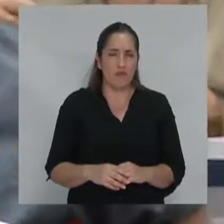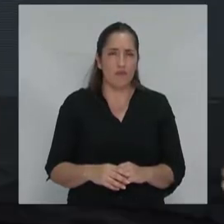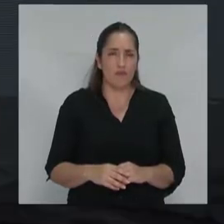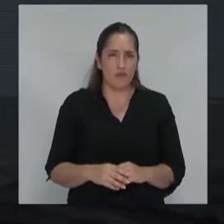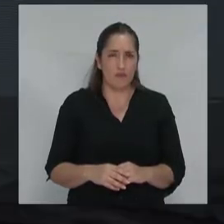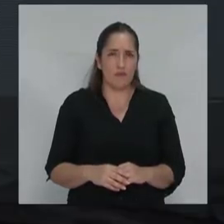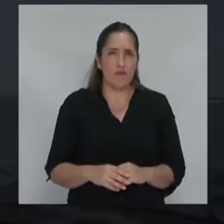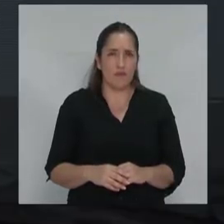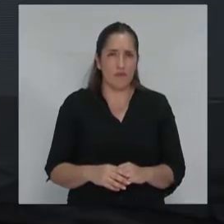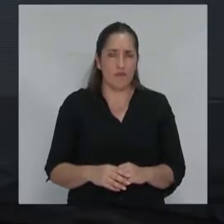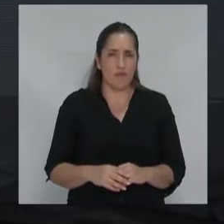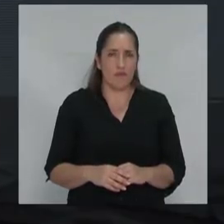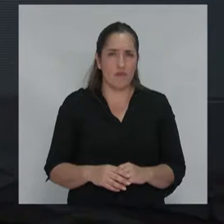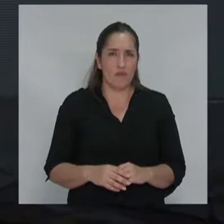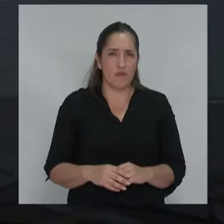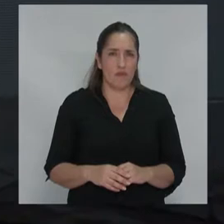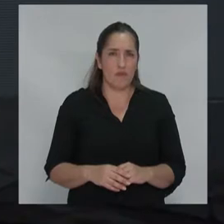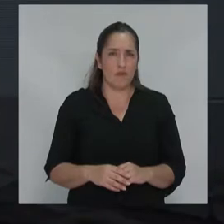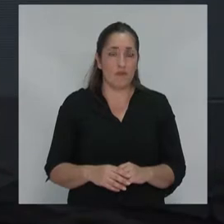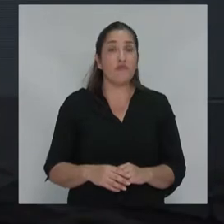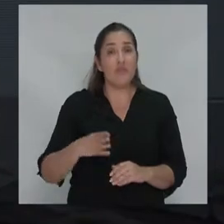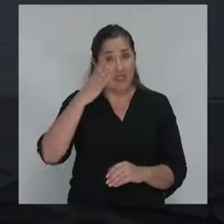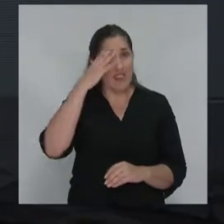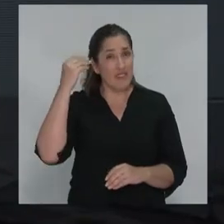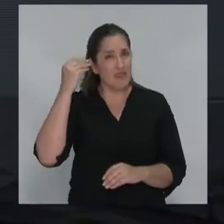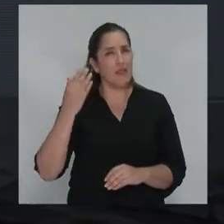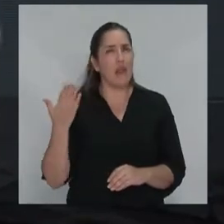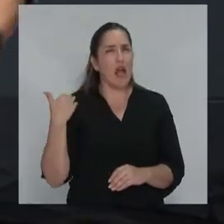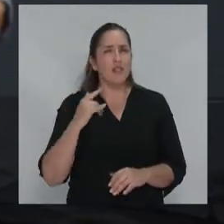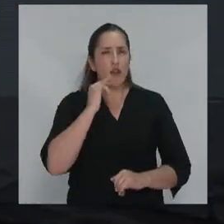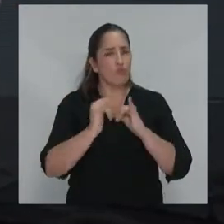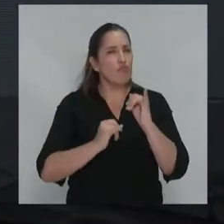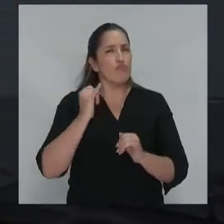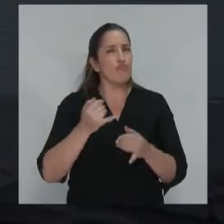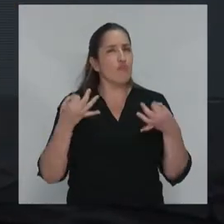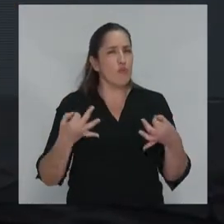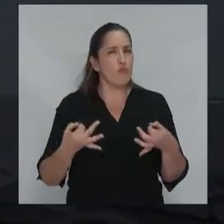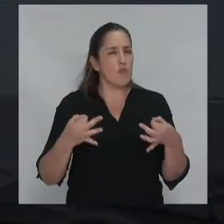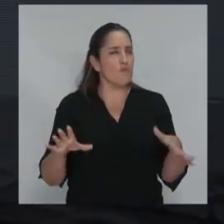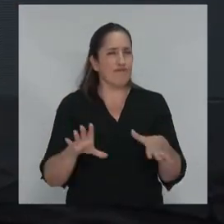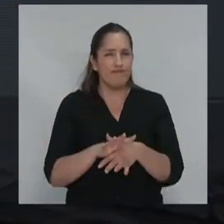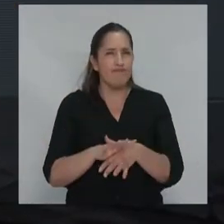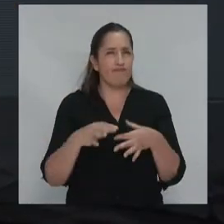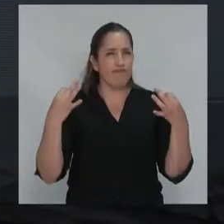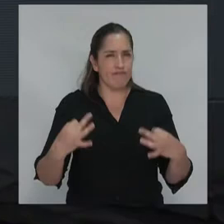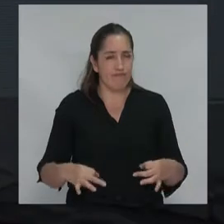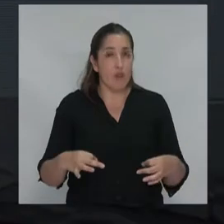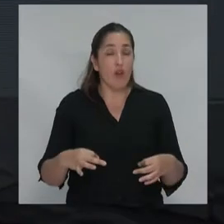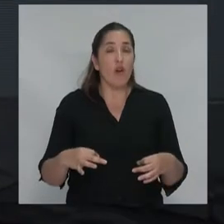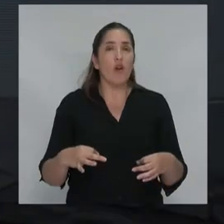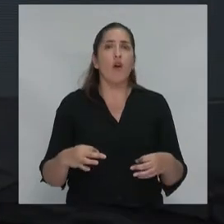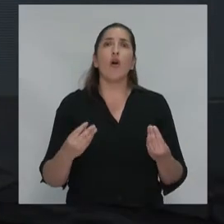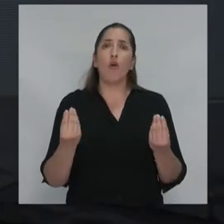As Christina said so well yesterday, we have, many of us here, an 18th century